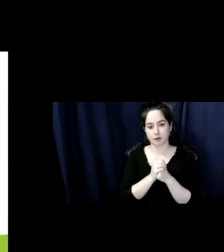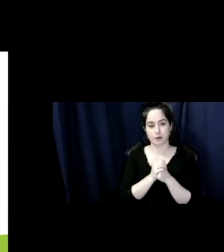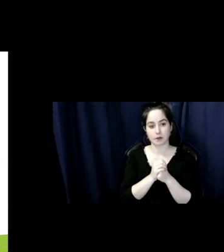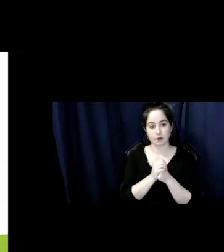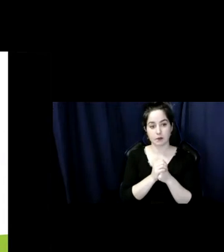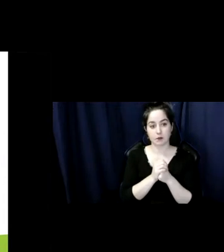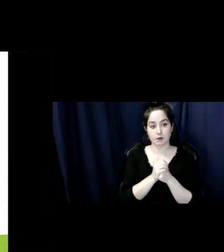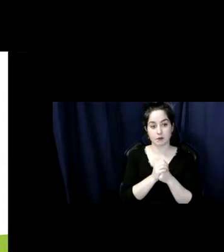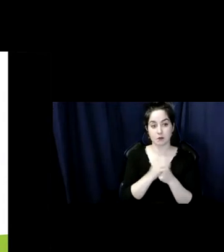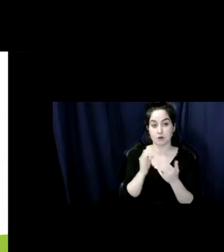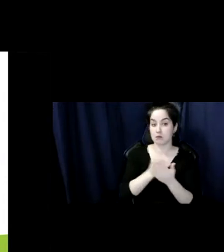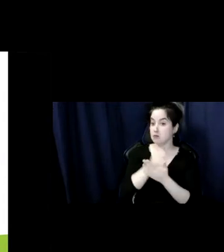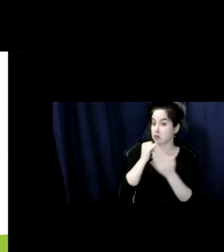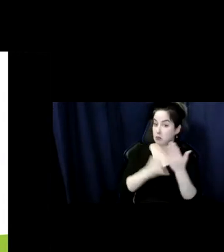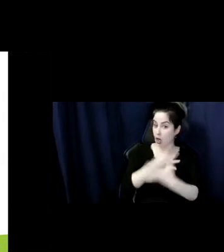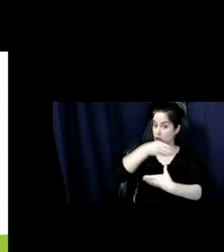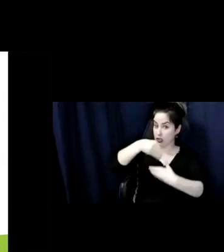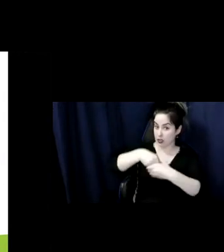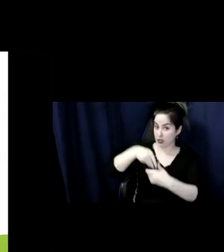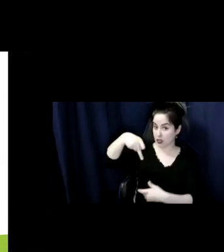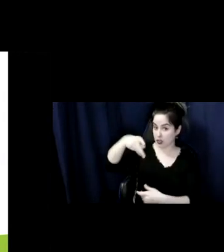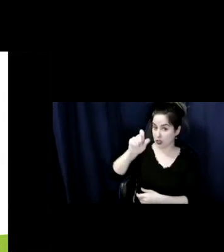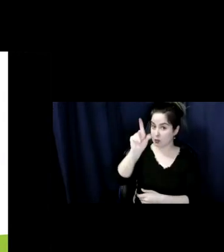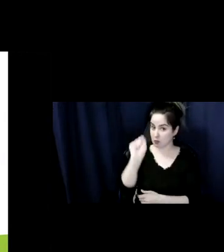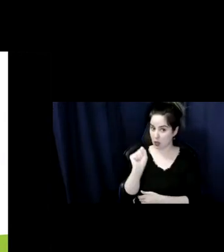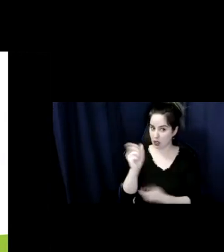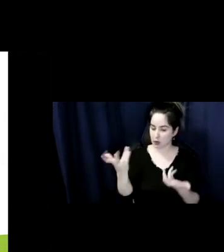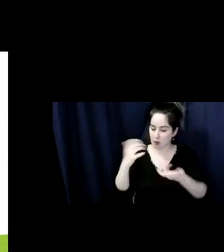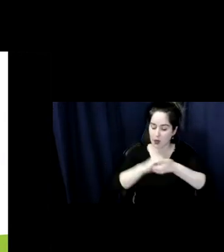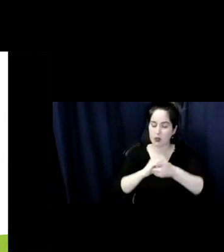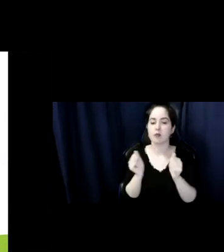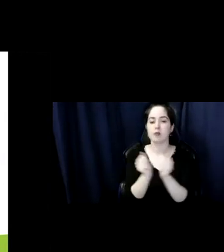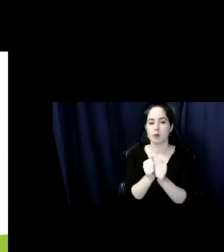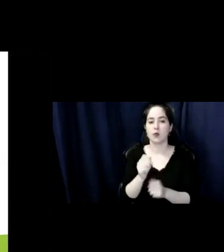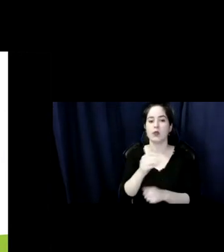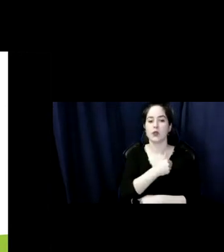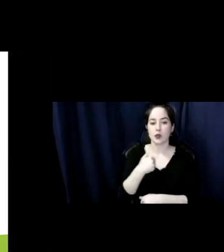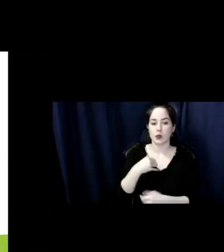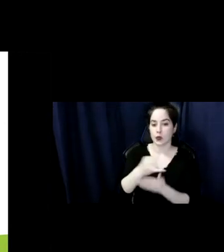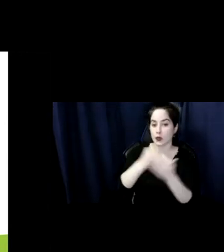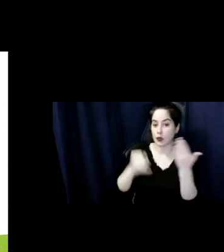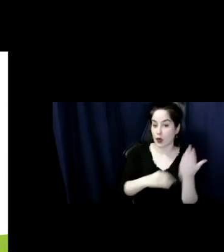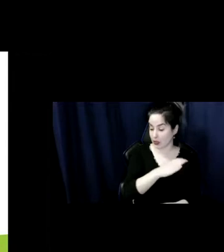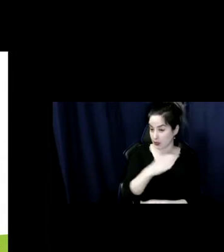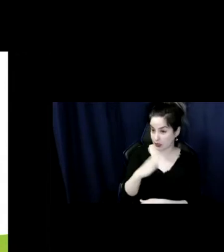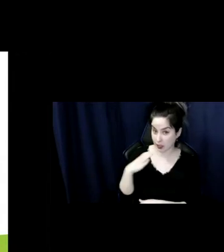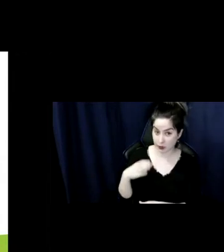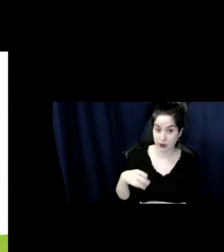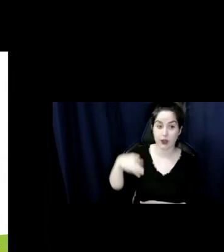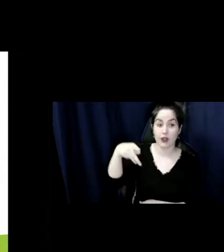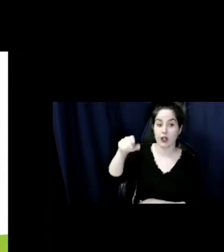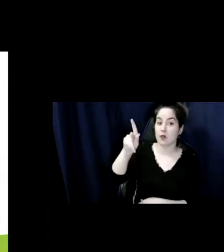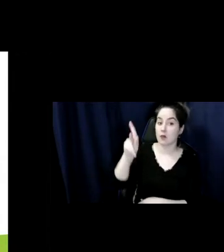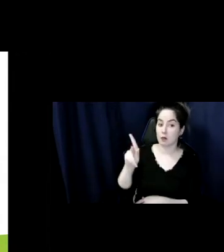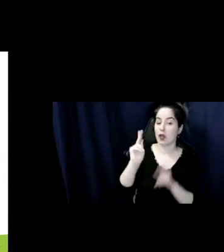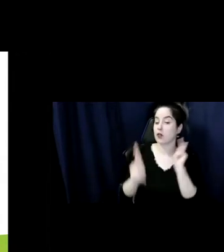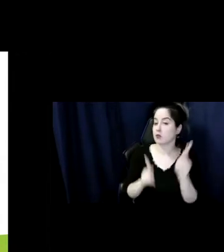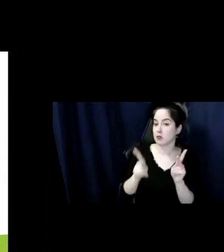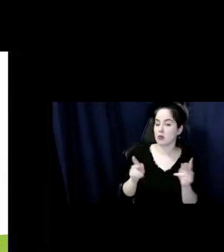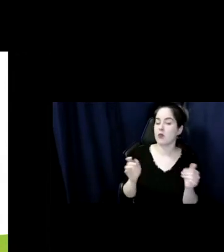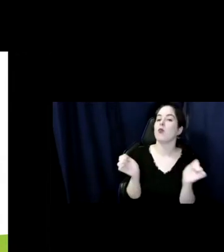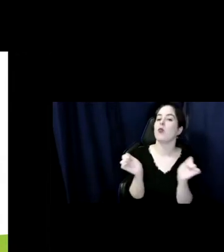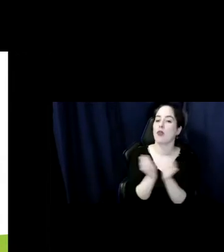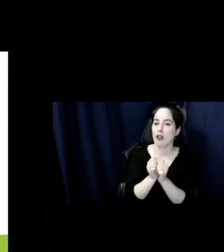Arts in the Parks is also a partnership with Toronto Arts Council, with Park People, and with Rise Edutainment. So Arts in the